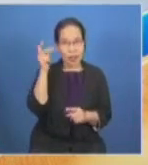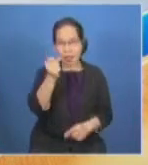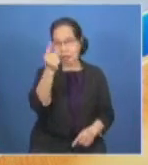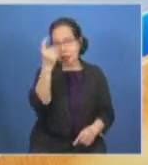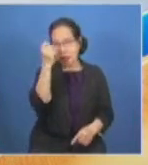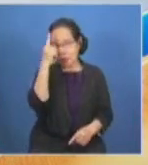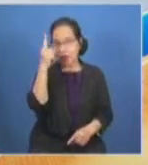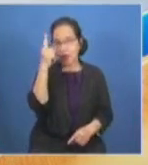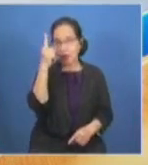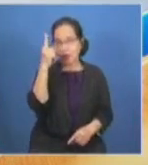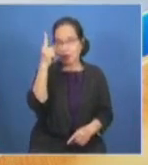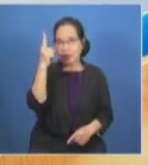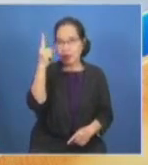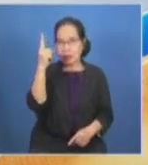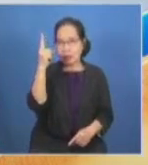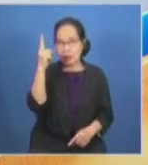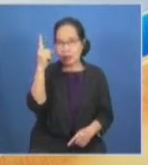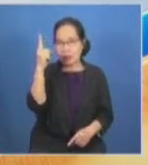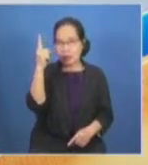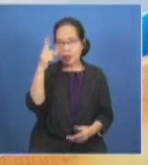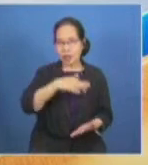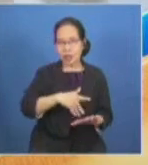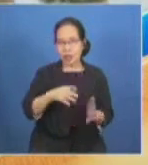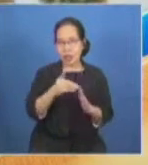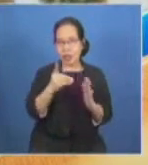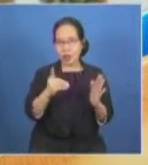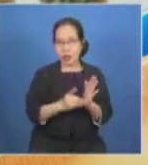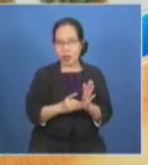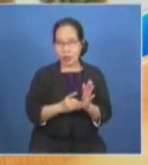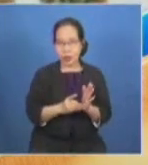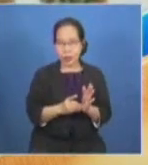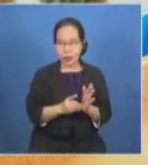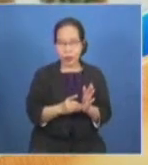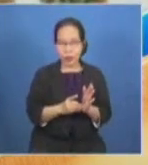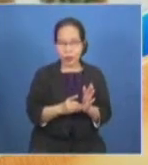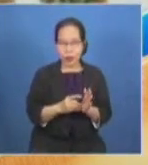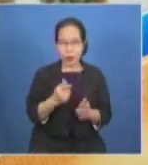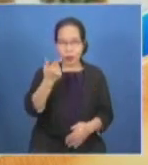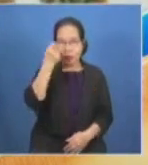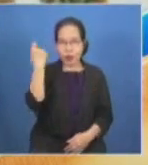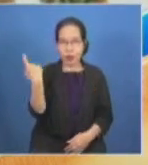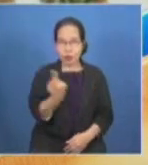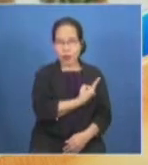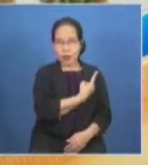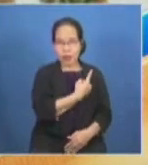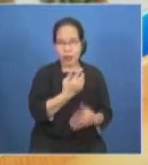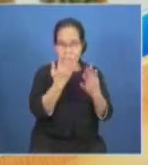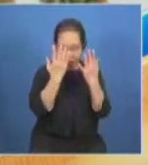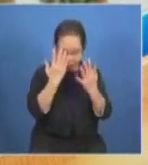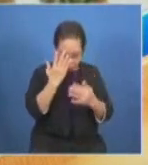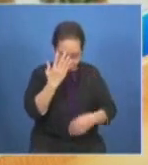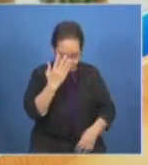are listening to the doctrines and you'll understand more. Now,